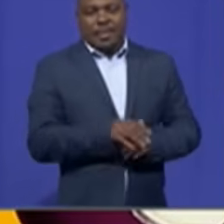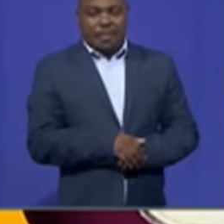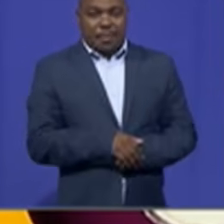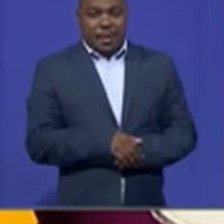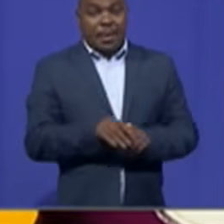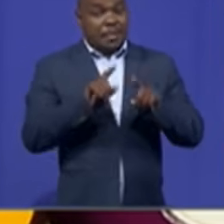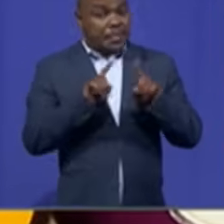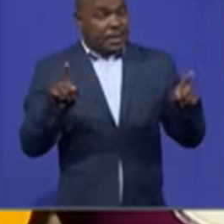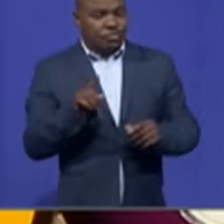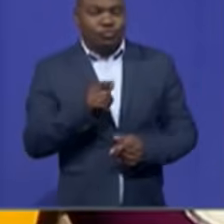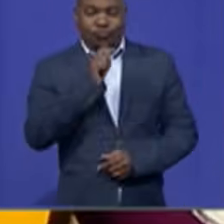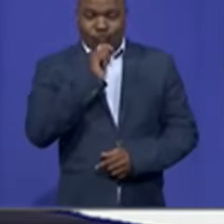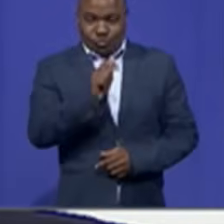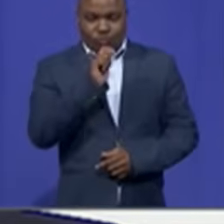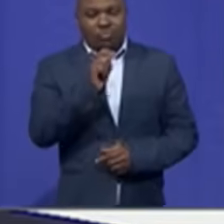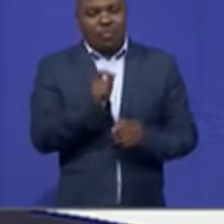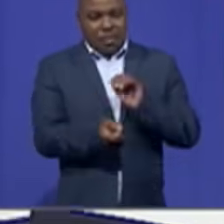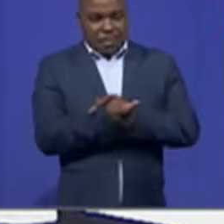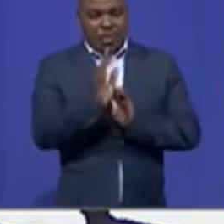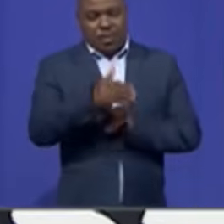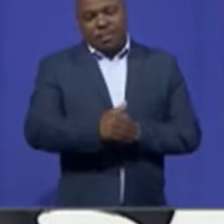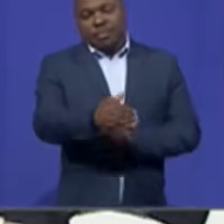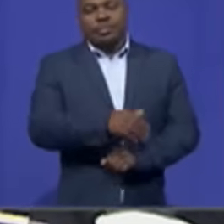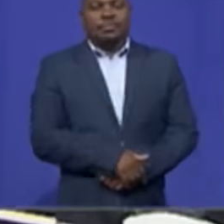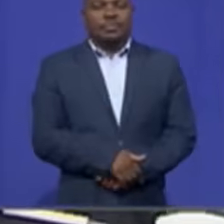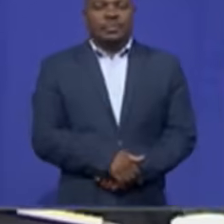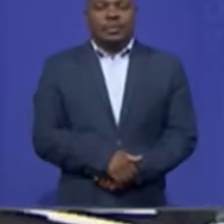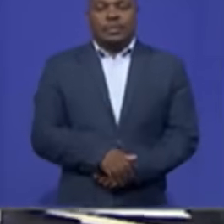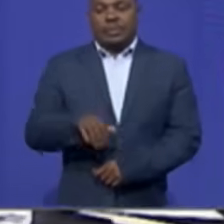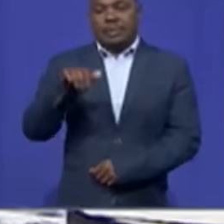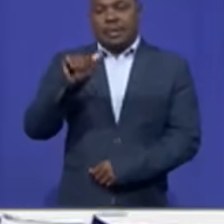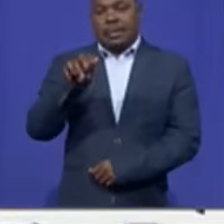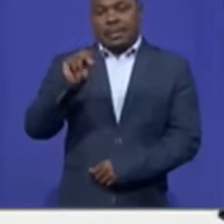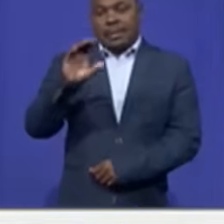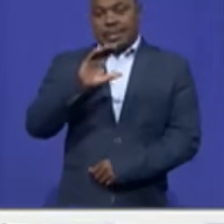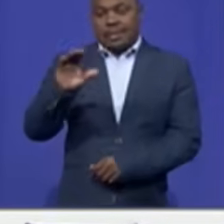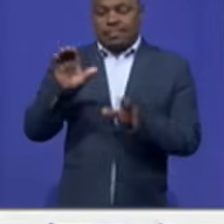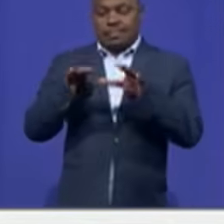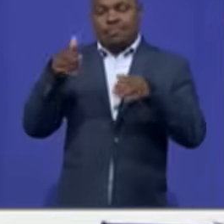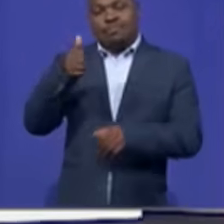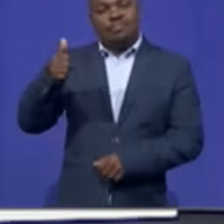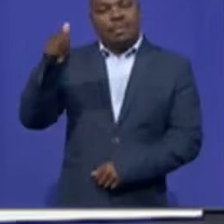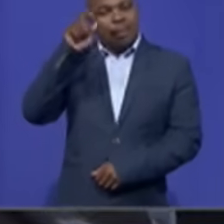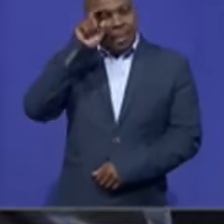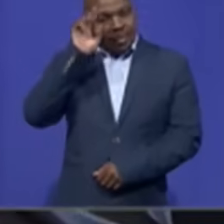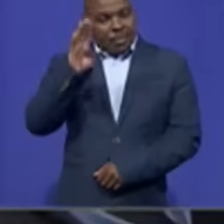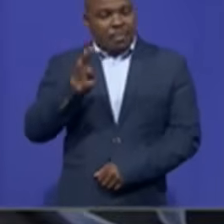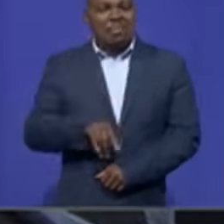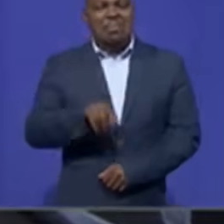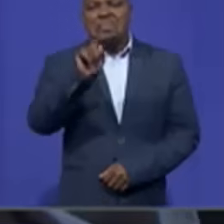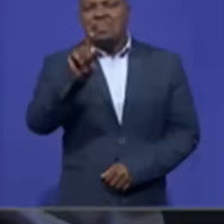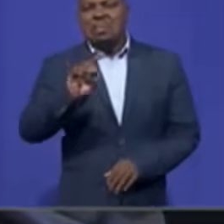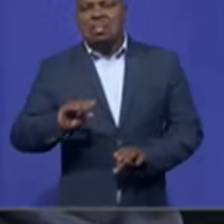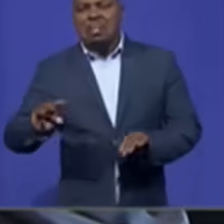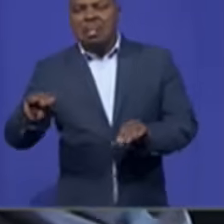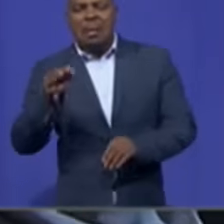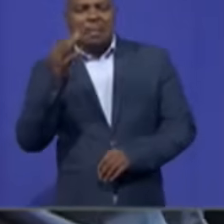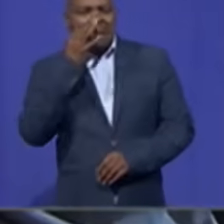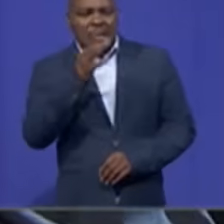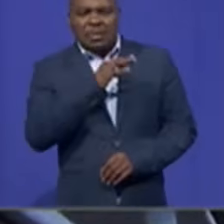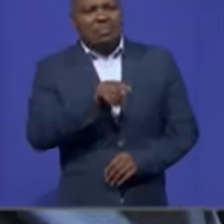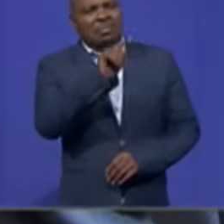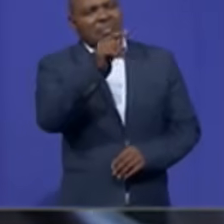but nonetheless the truth will prevail. Mokwaledi kakaretso wa lekoko la ANC Fikileng Balula o gapetse kwa thoko dikganetso mabapi